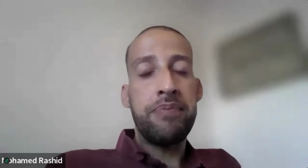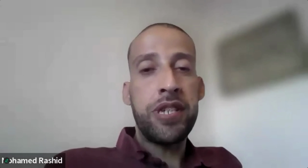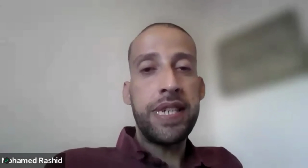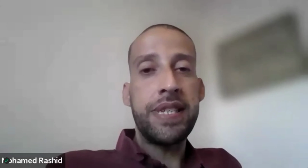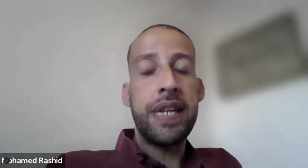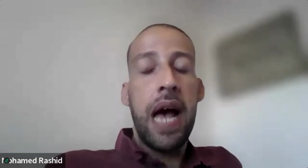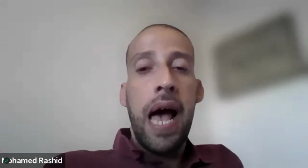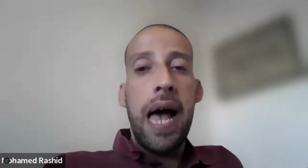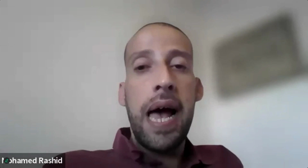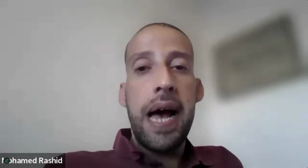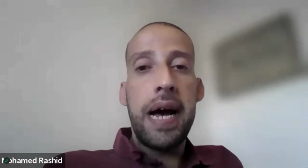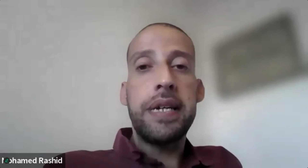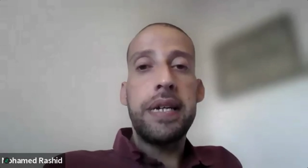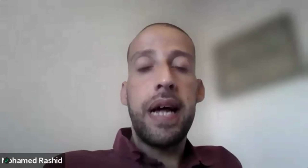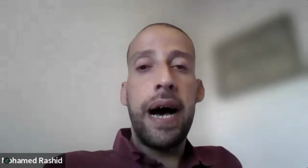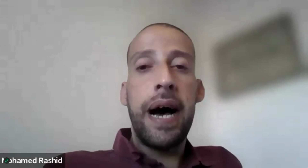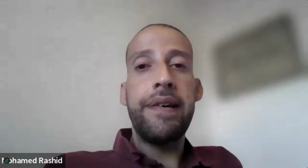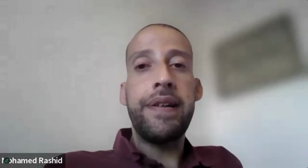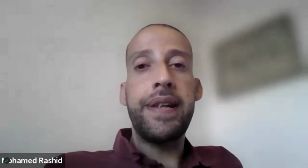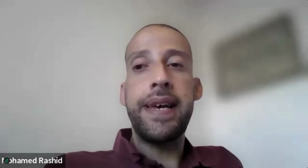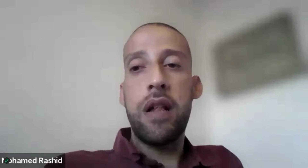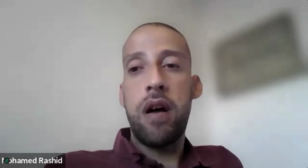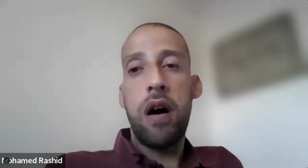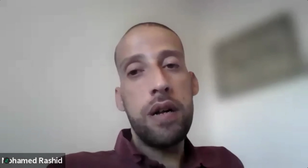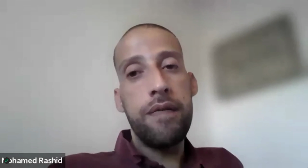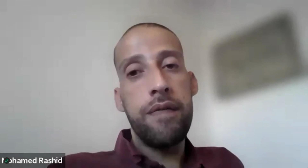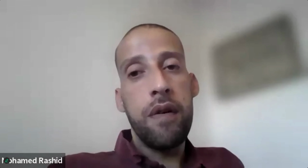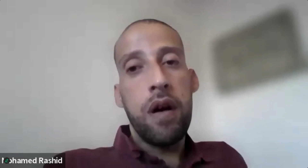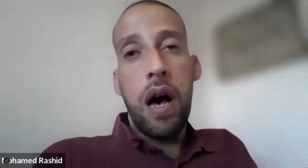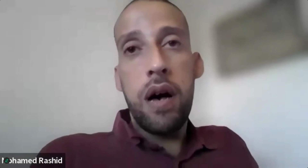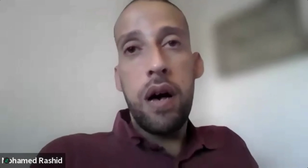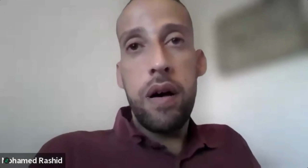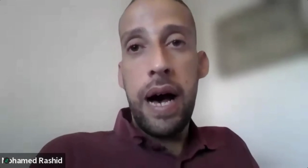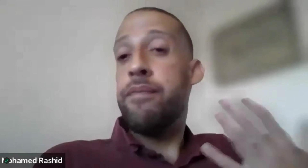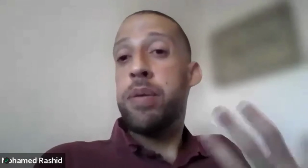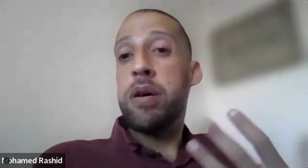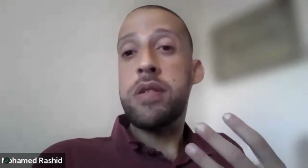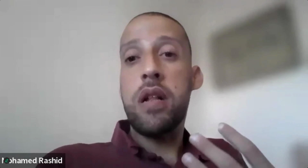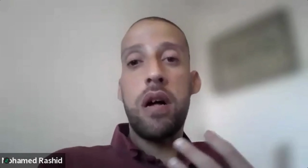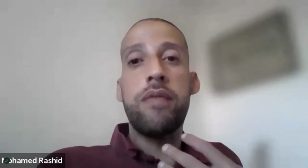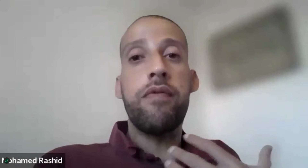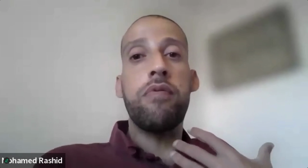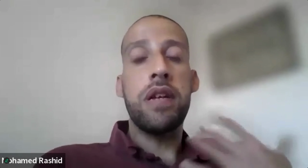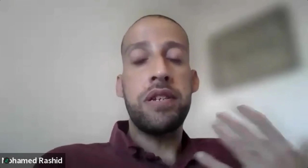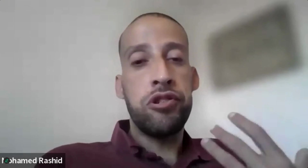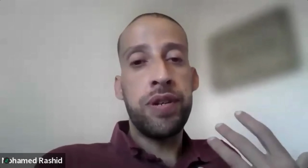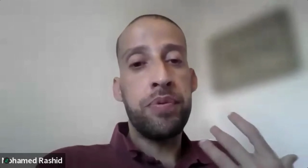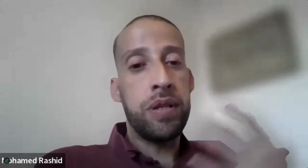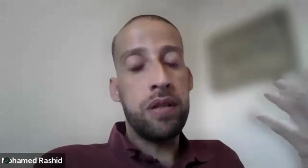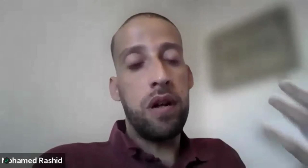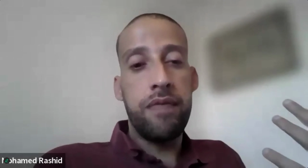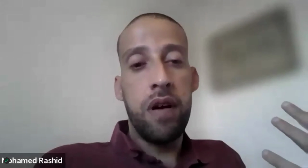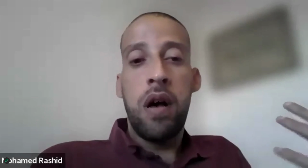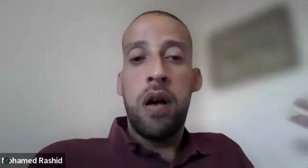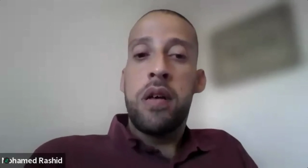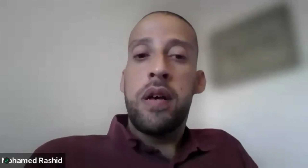a receptionist, and I did a lot of I've built a lot of relationships with